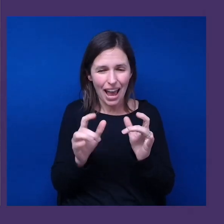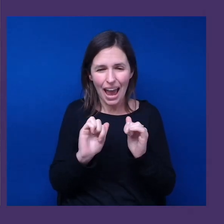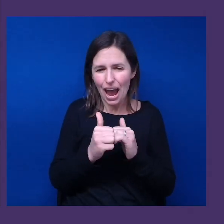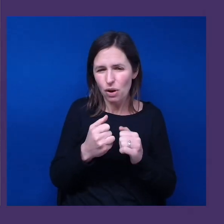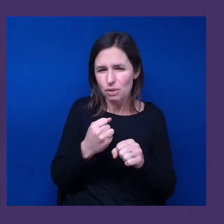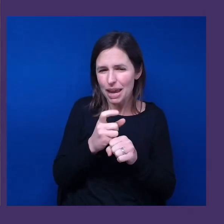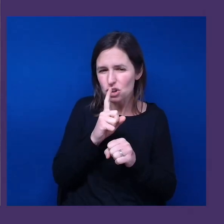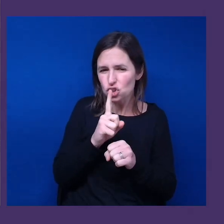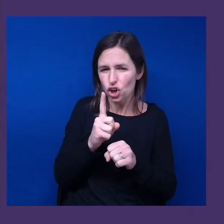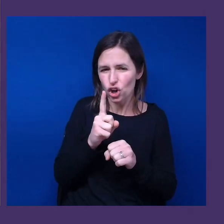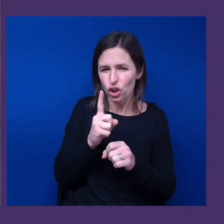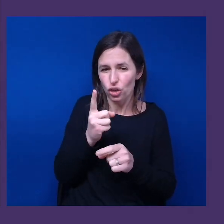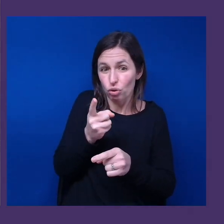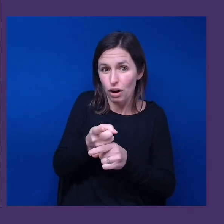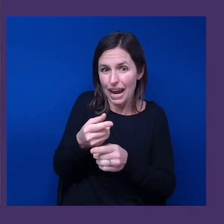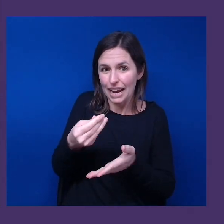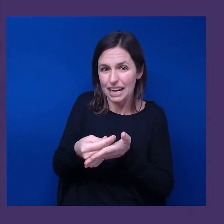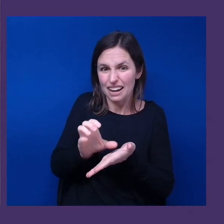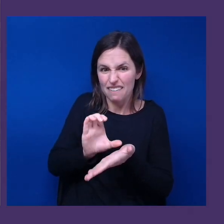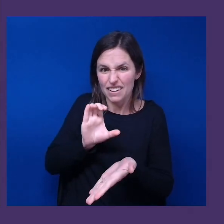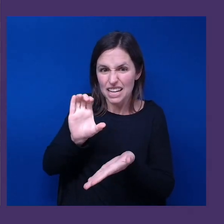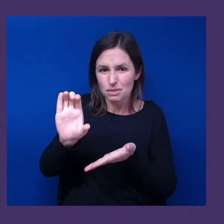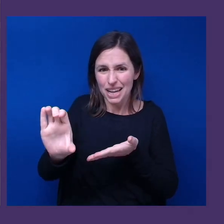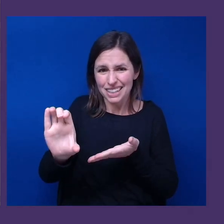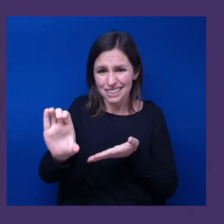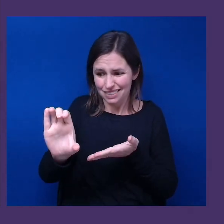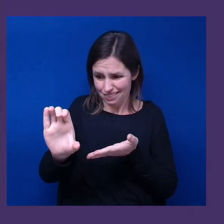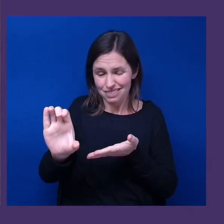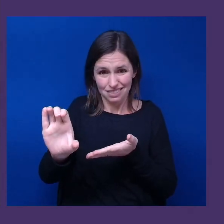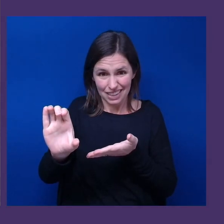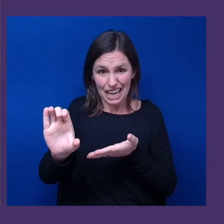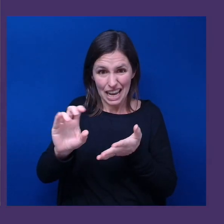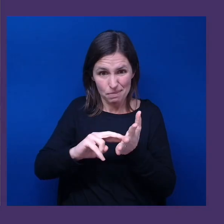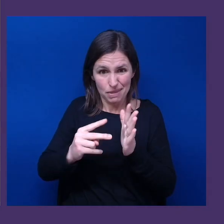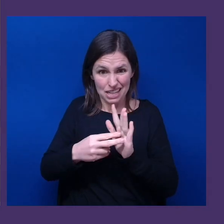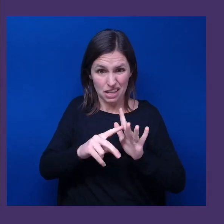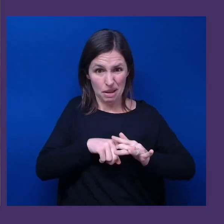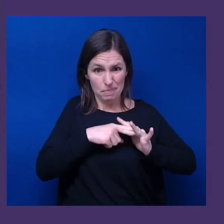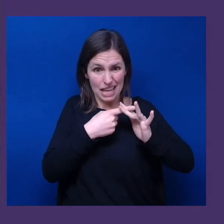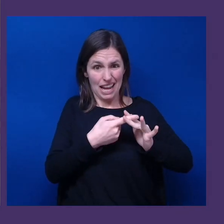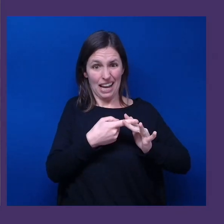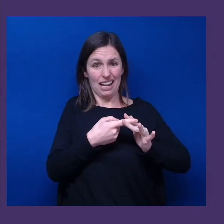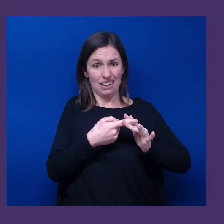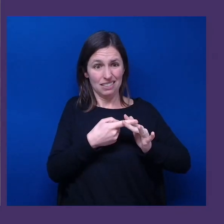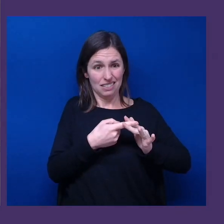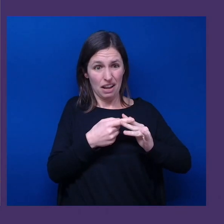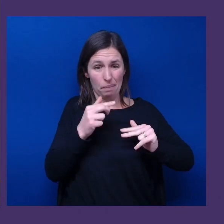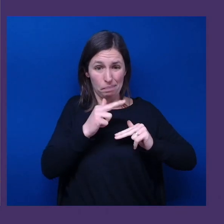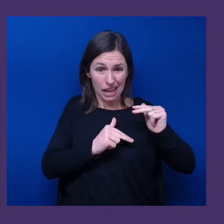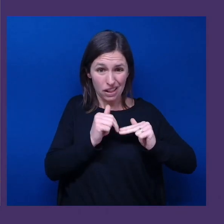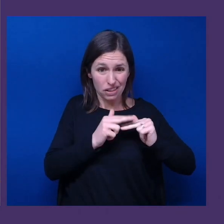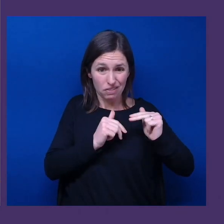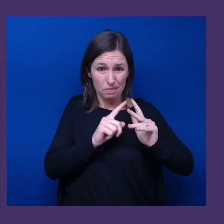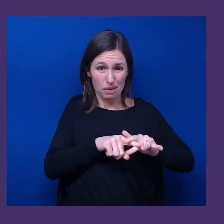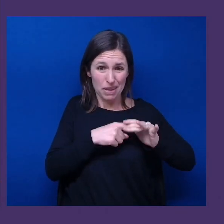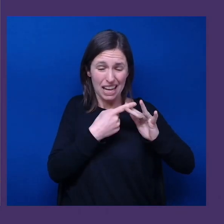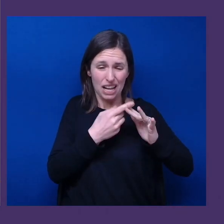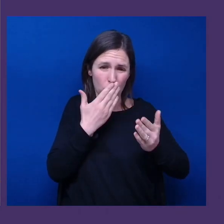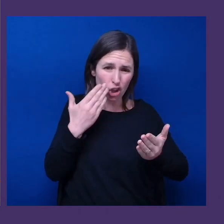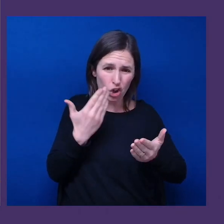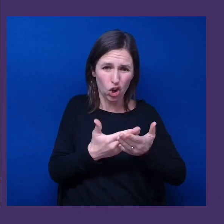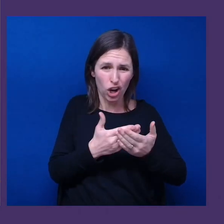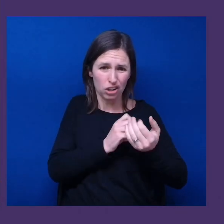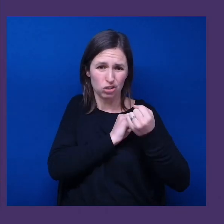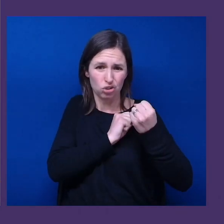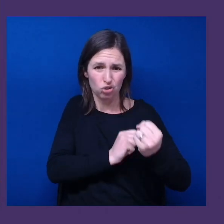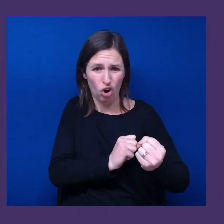really investing in the craft to make sure everything you build starts with those principles. Definitely. So glad to have